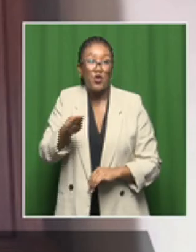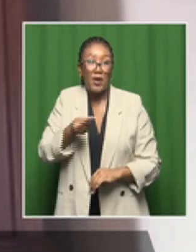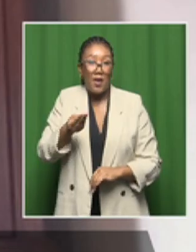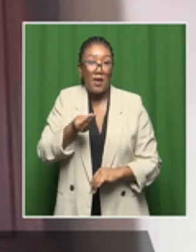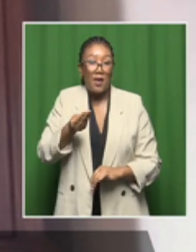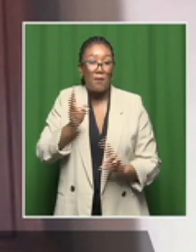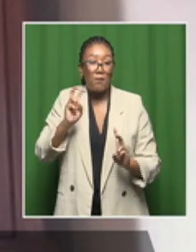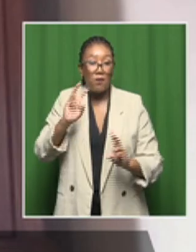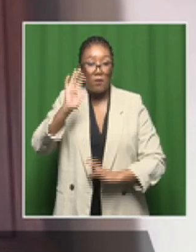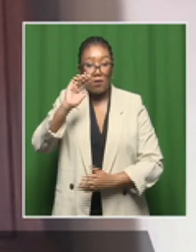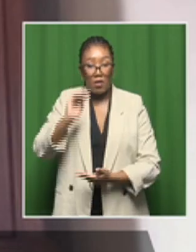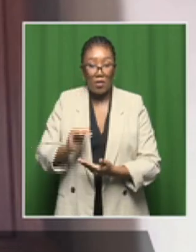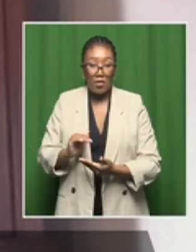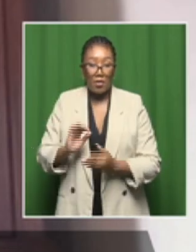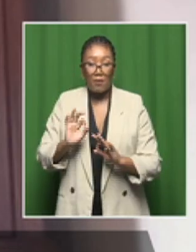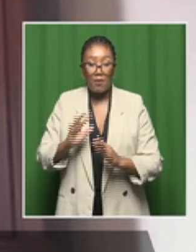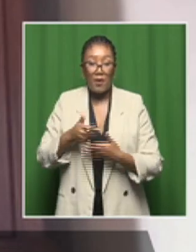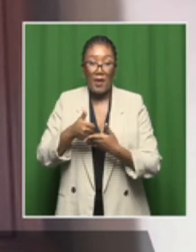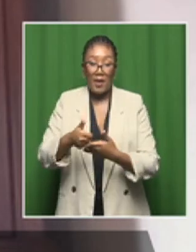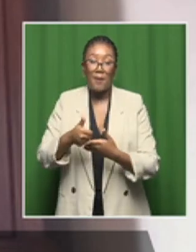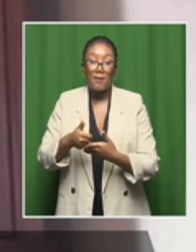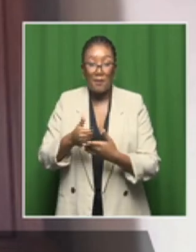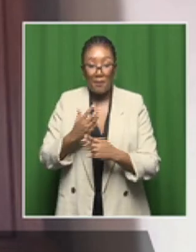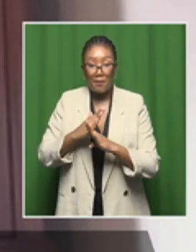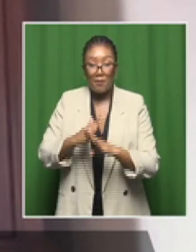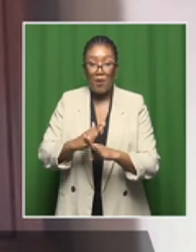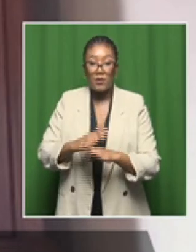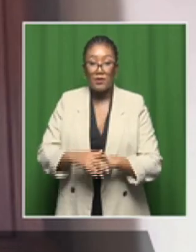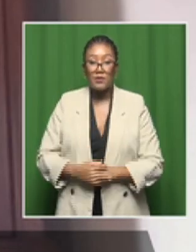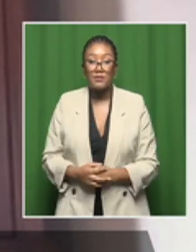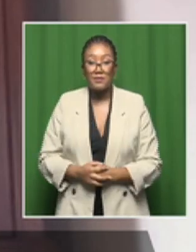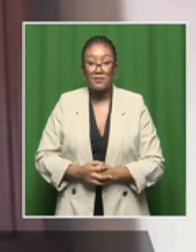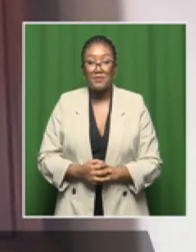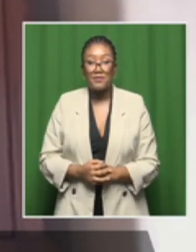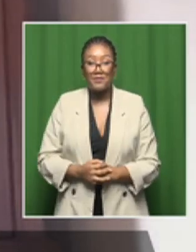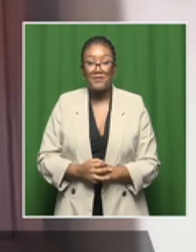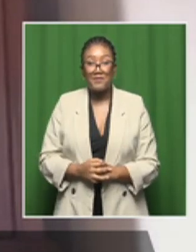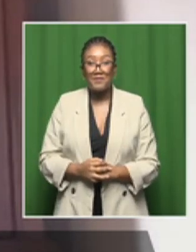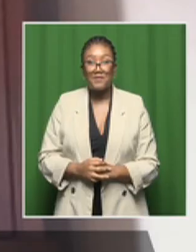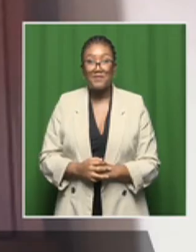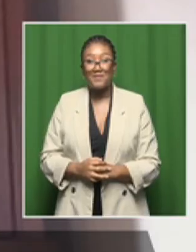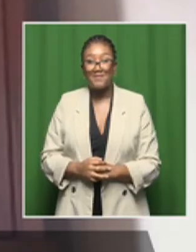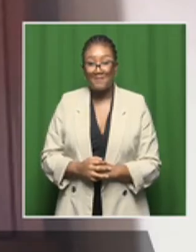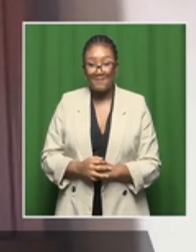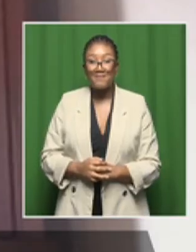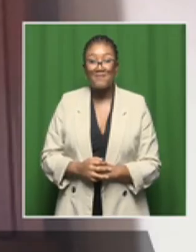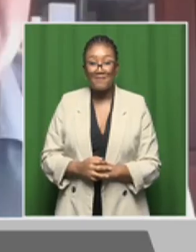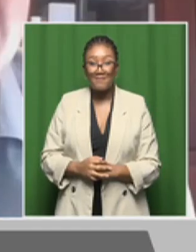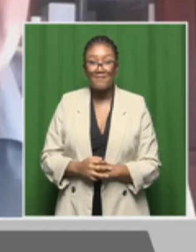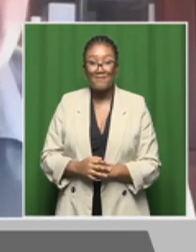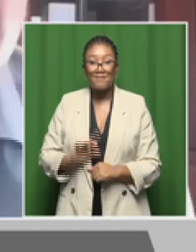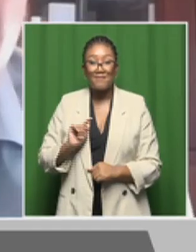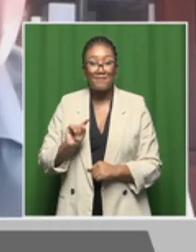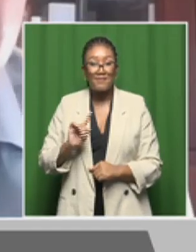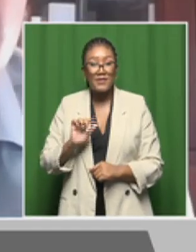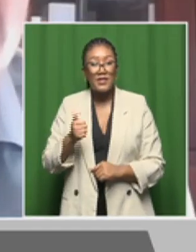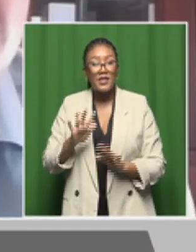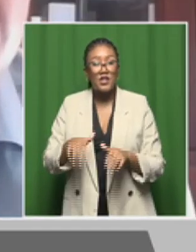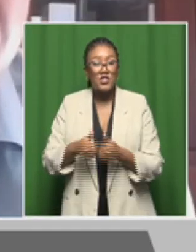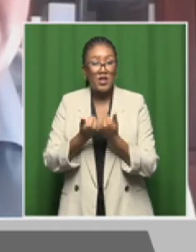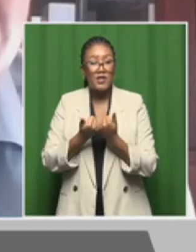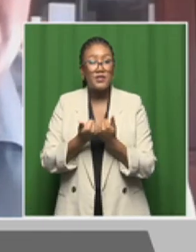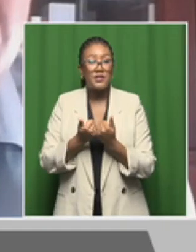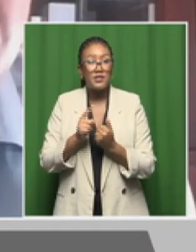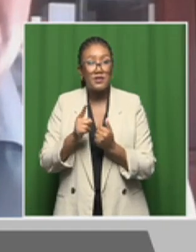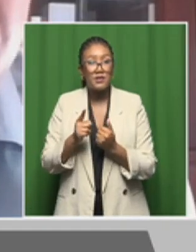you prevent all those complications, those horrific complications that I spoke about earlier. But what are some of the challenges in